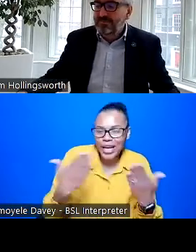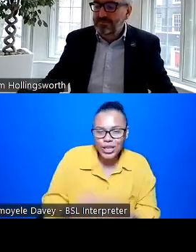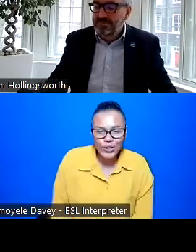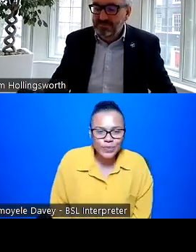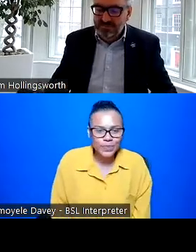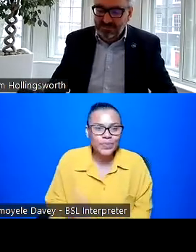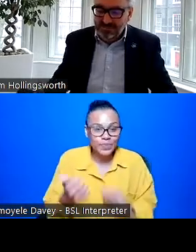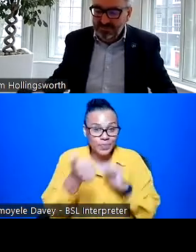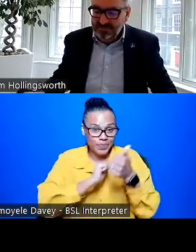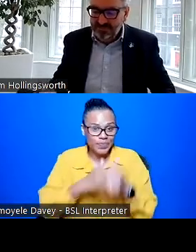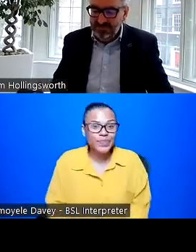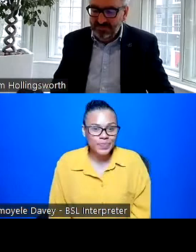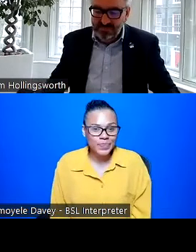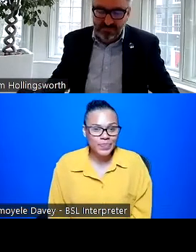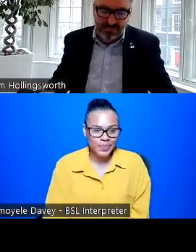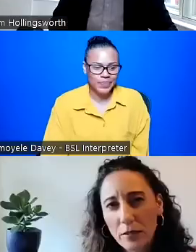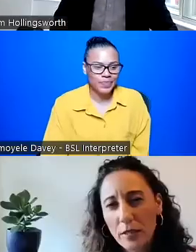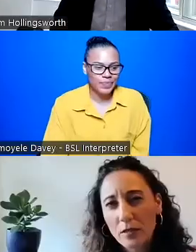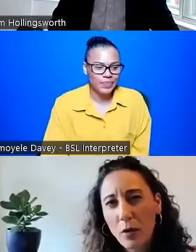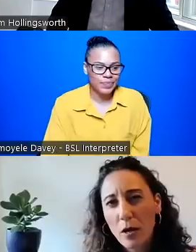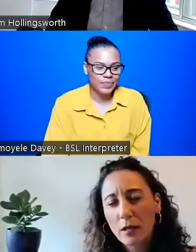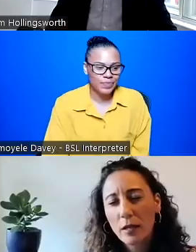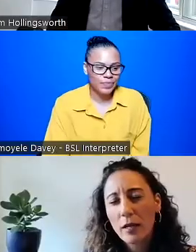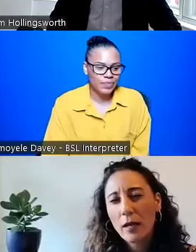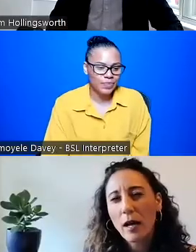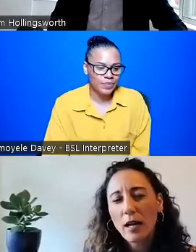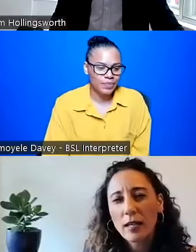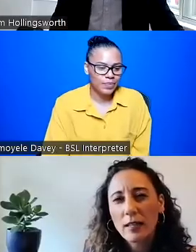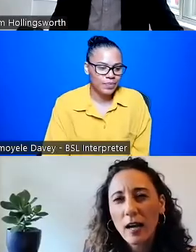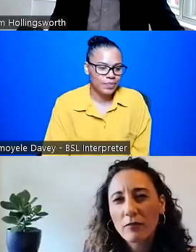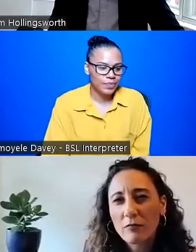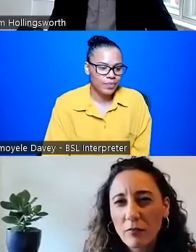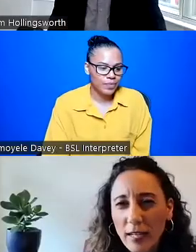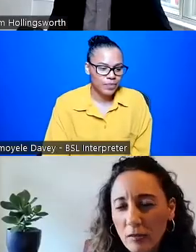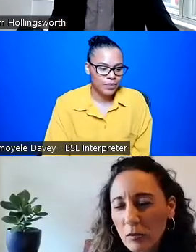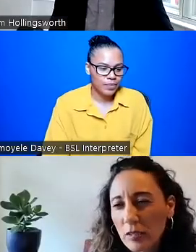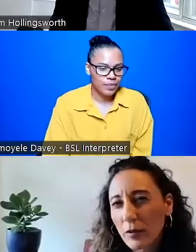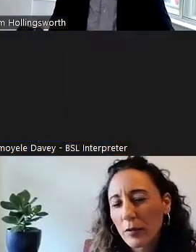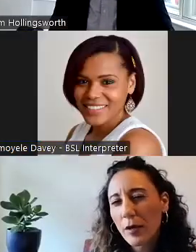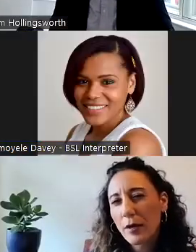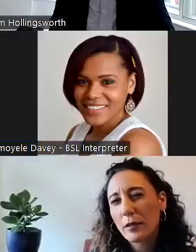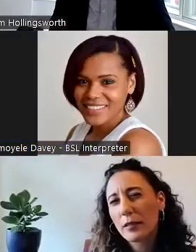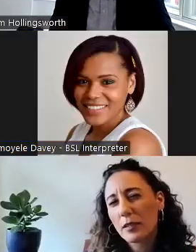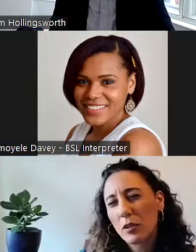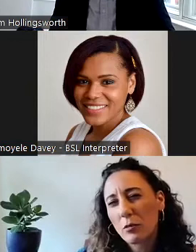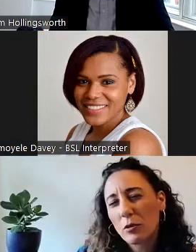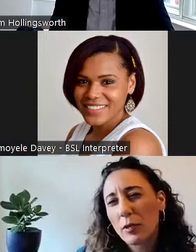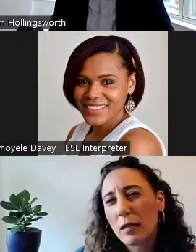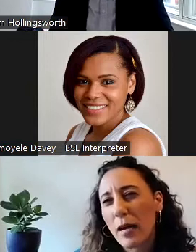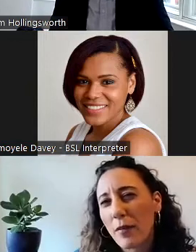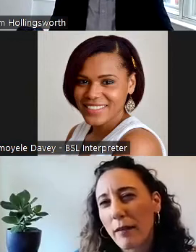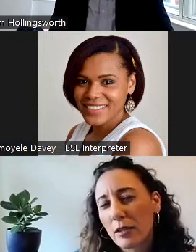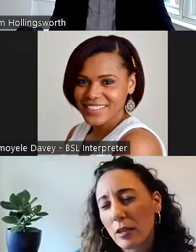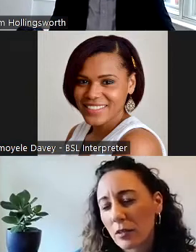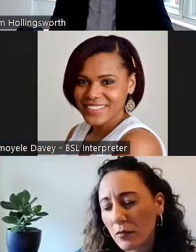to hear your perspectives, and I know your commitment to this work. I think I have to reflect on some of the things that you were talking